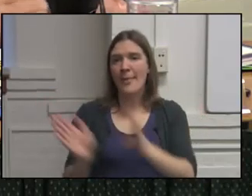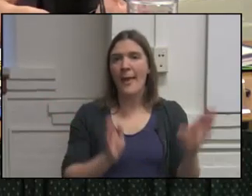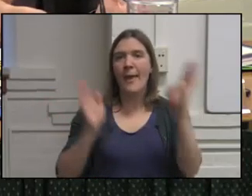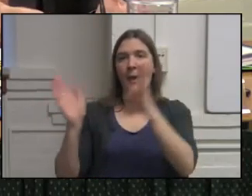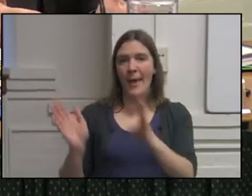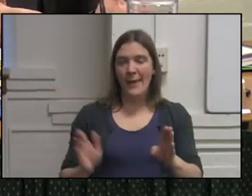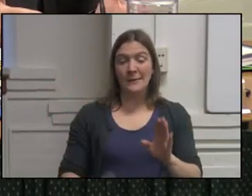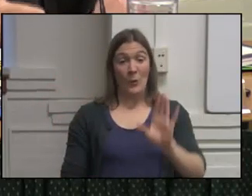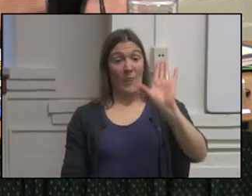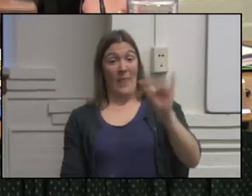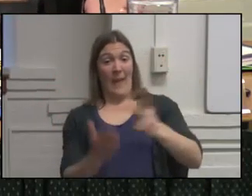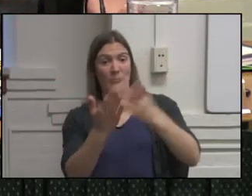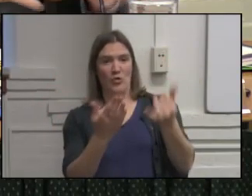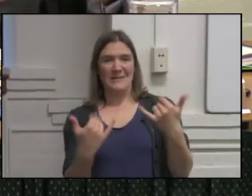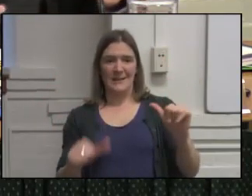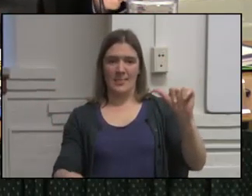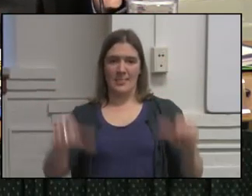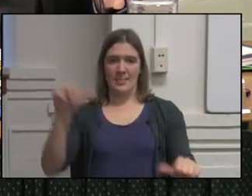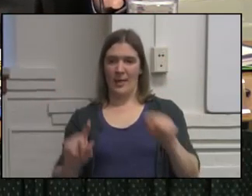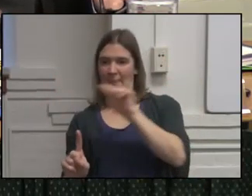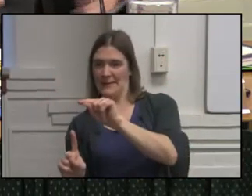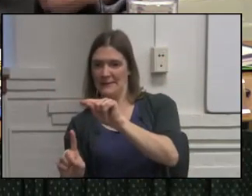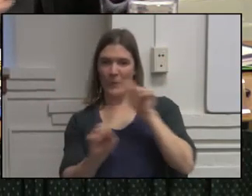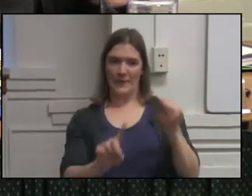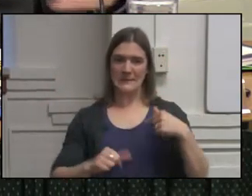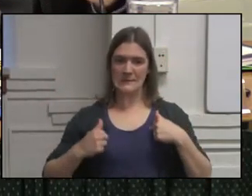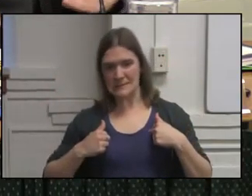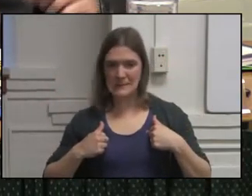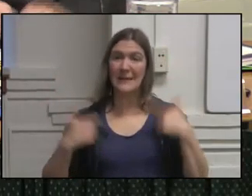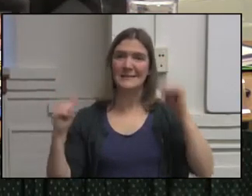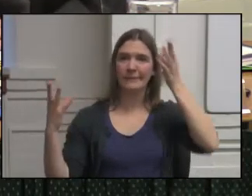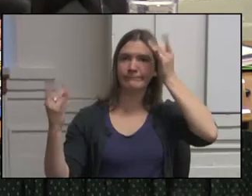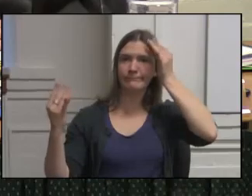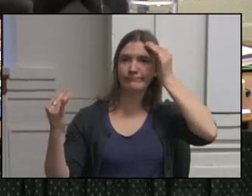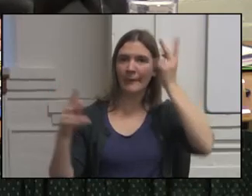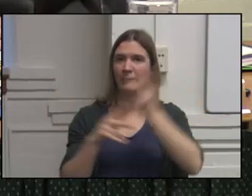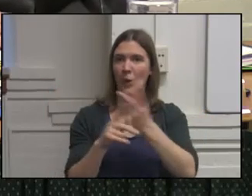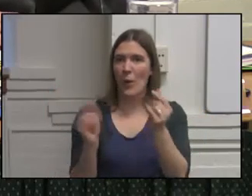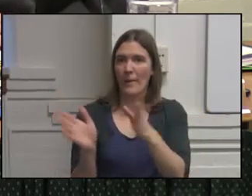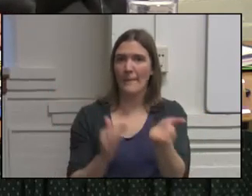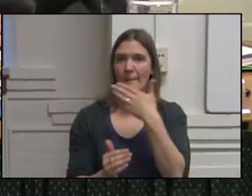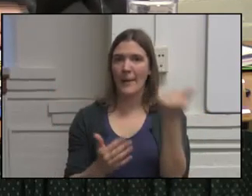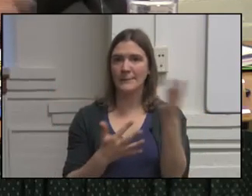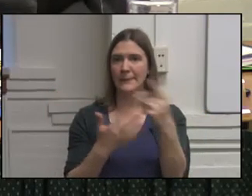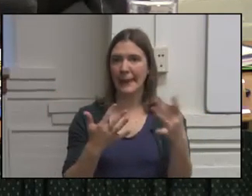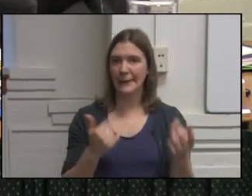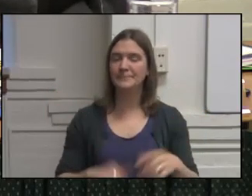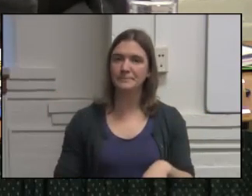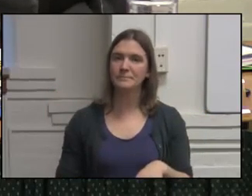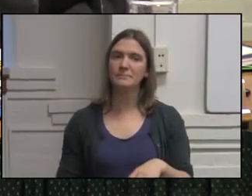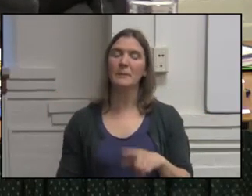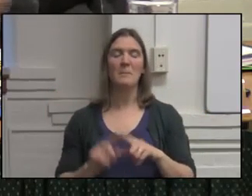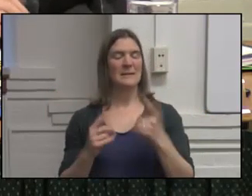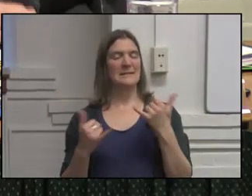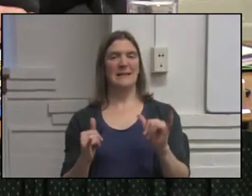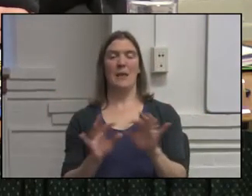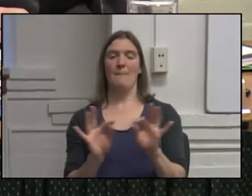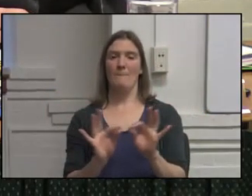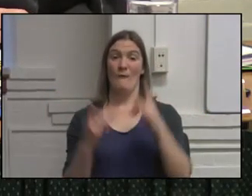the scope of that is not well-defined yet, we're still working on those plans, we believe that it's appropriate